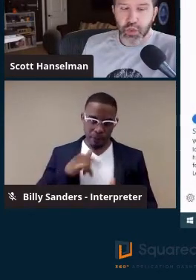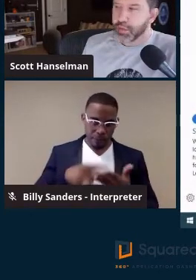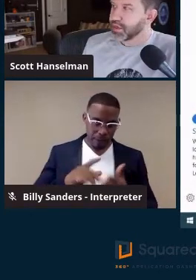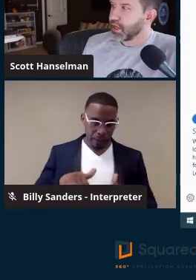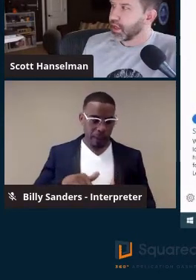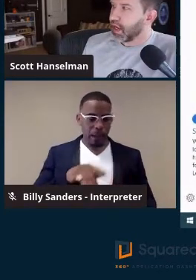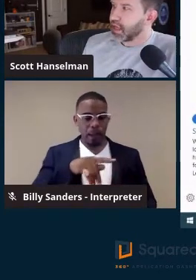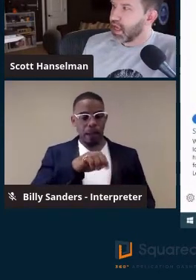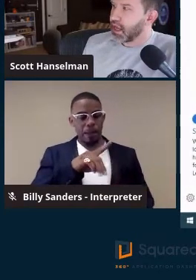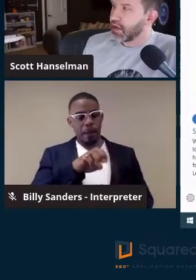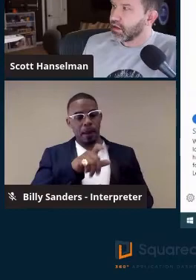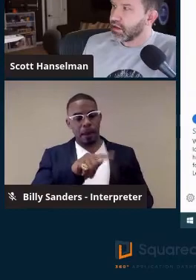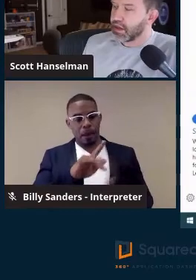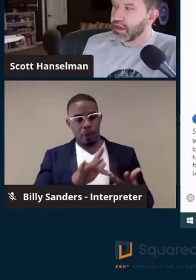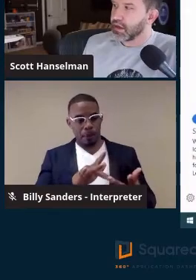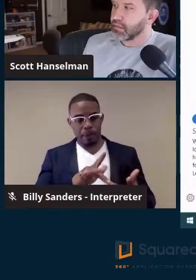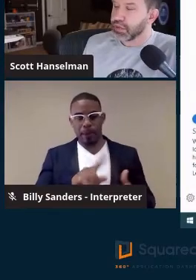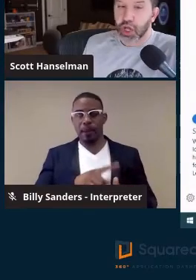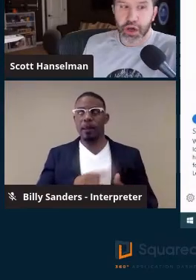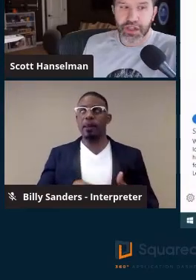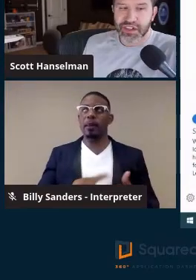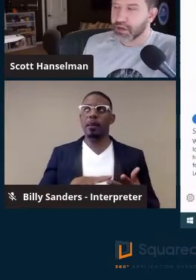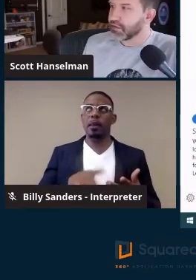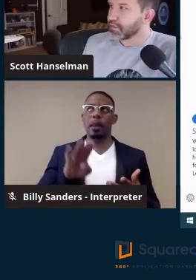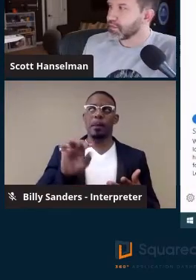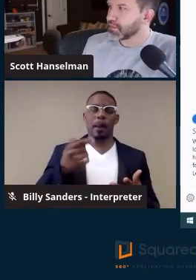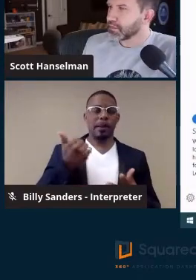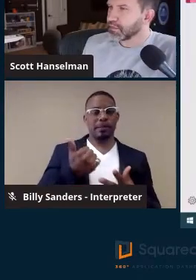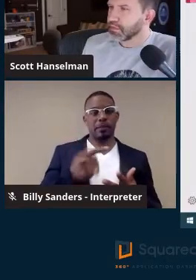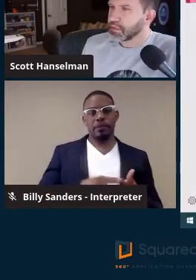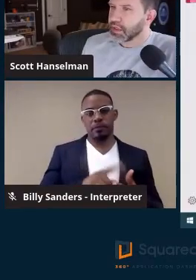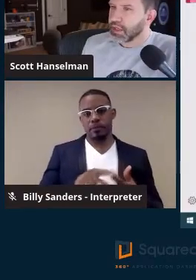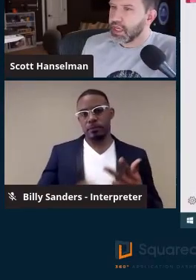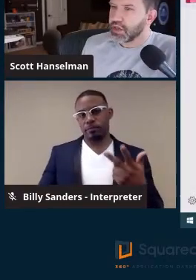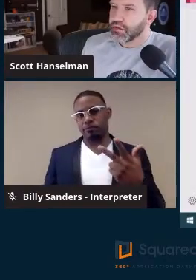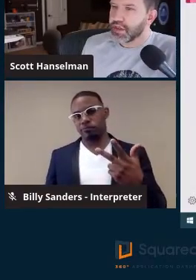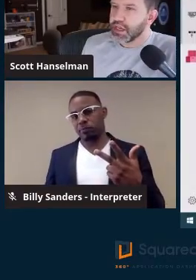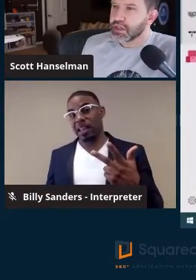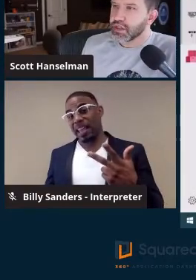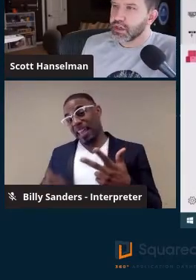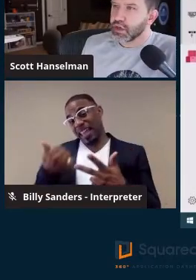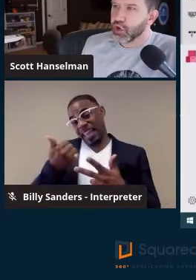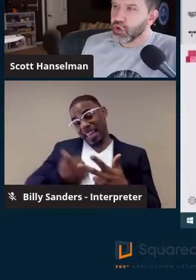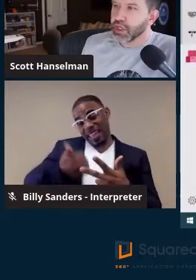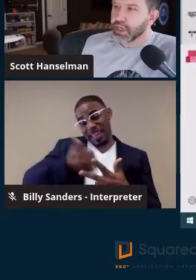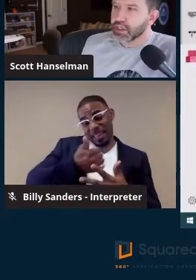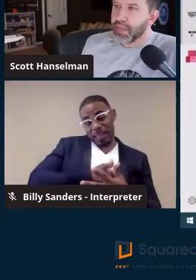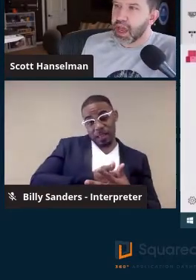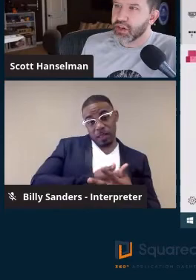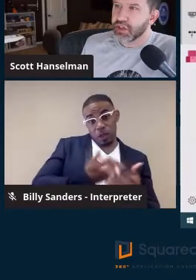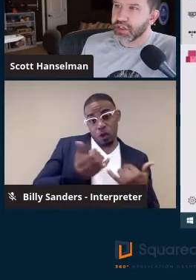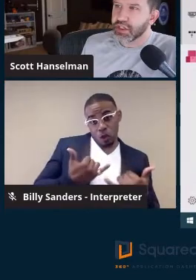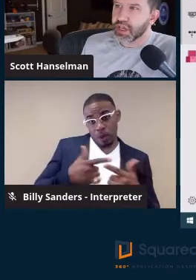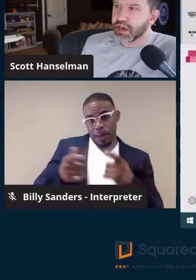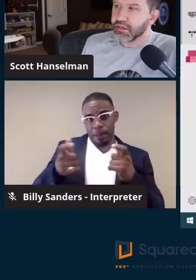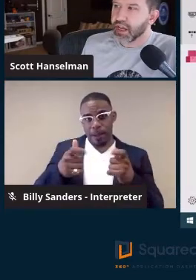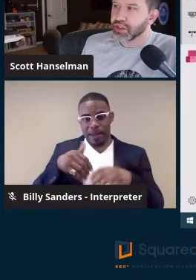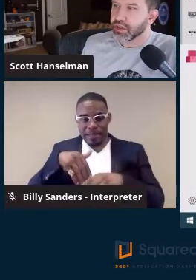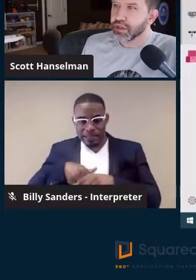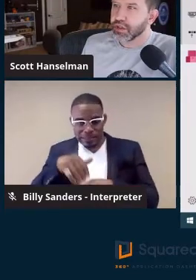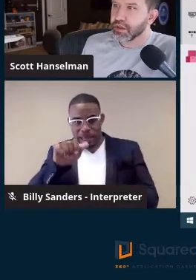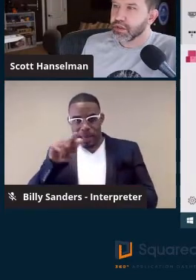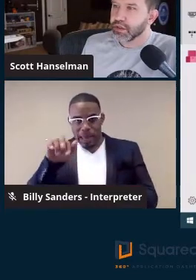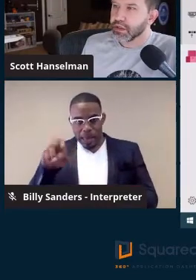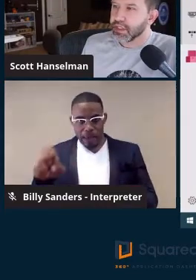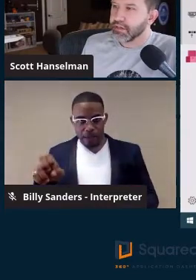podcast website, and then the blog itself. Each of these currently is managed inside of